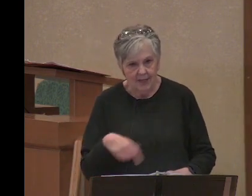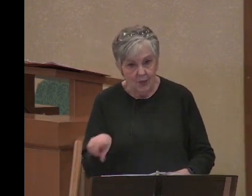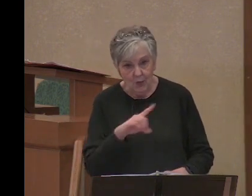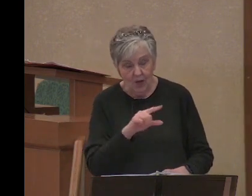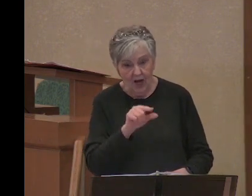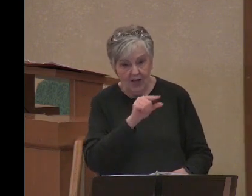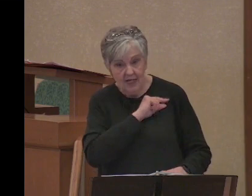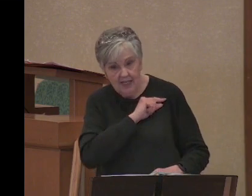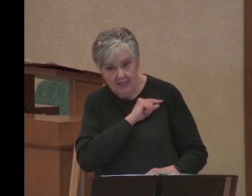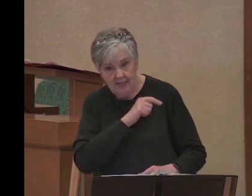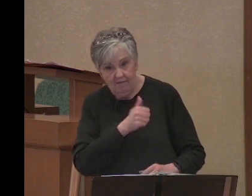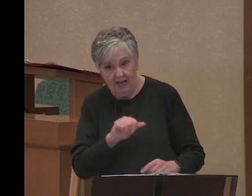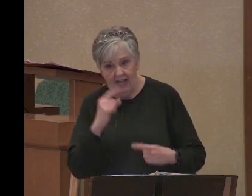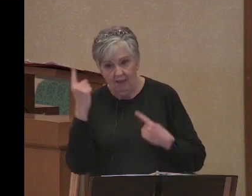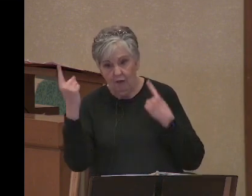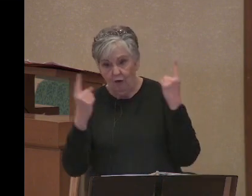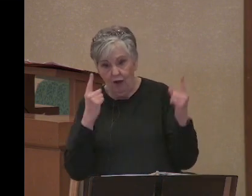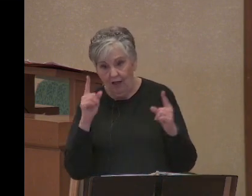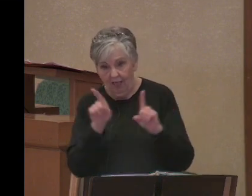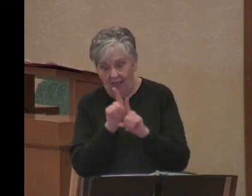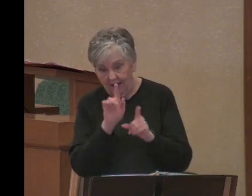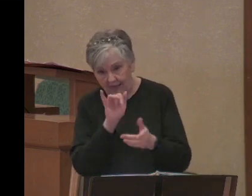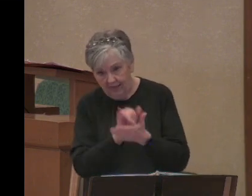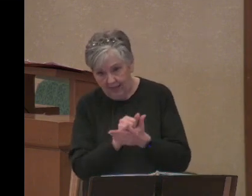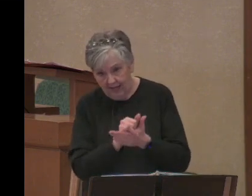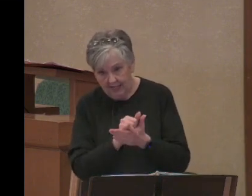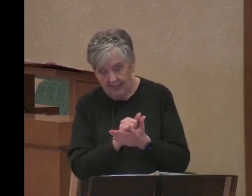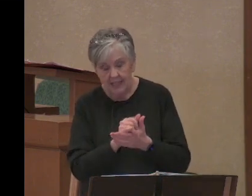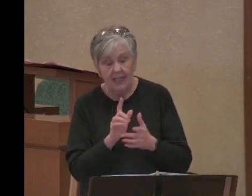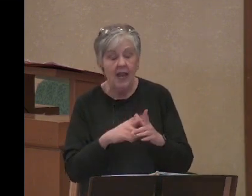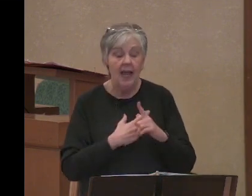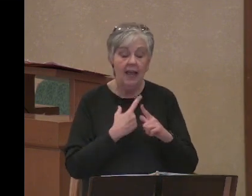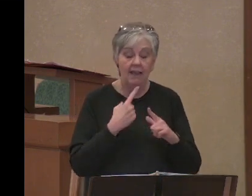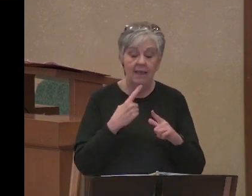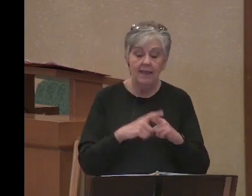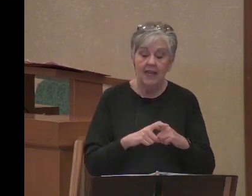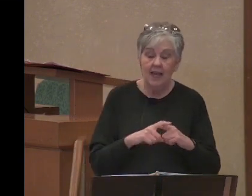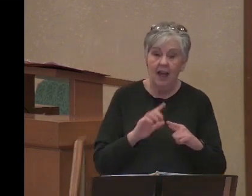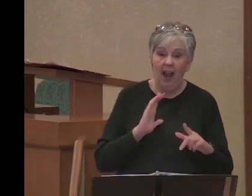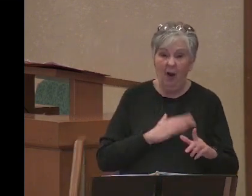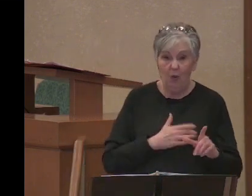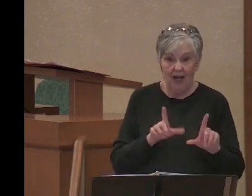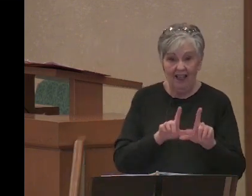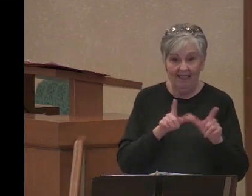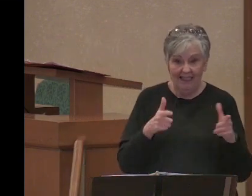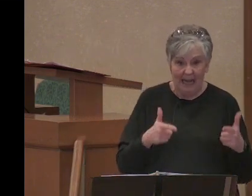if you've had any thought like that." And then when it comes to our language,